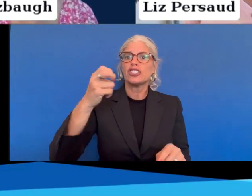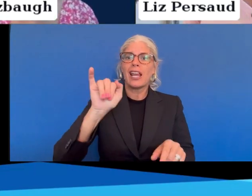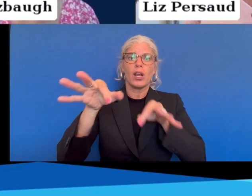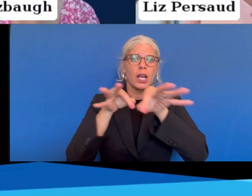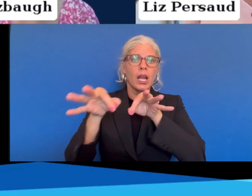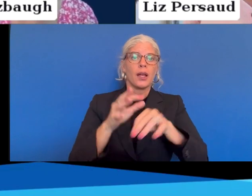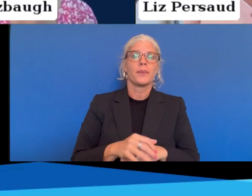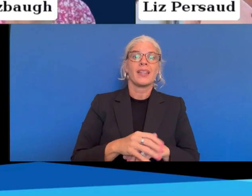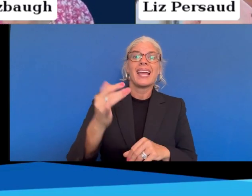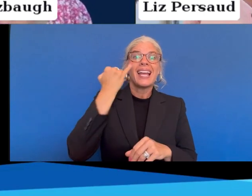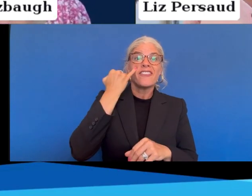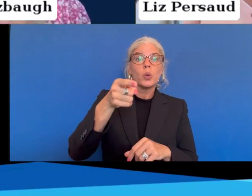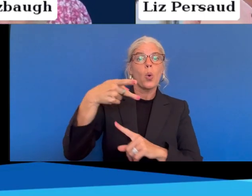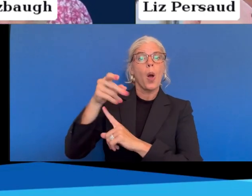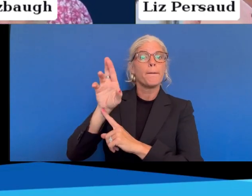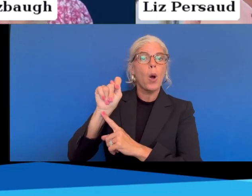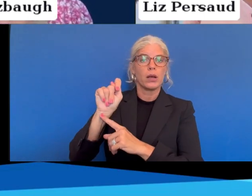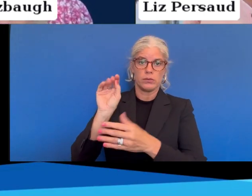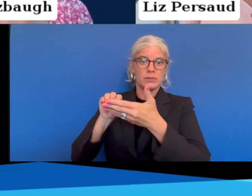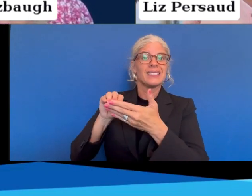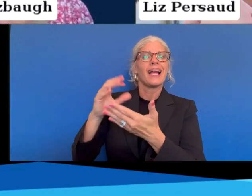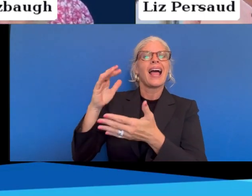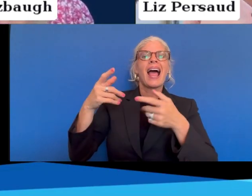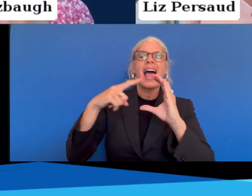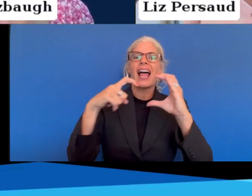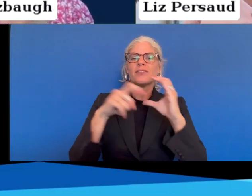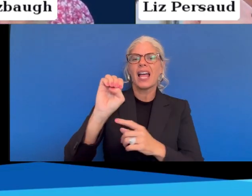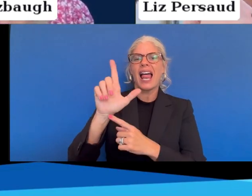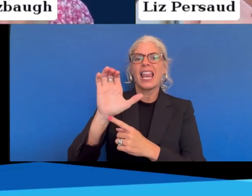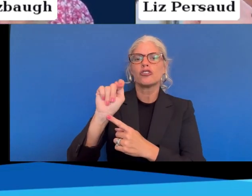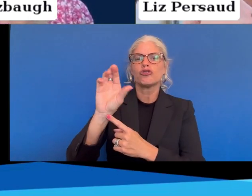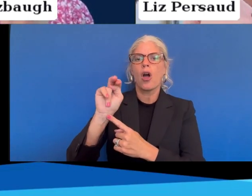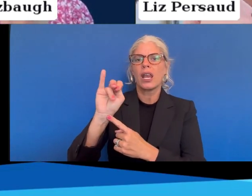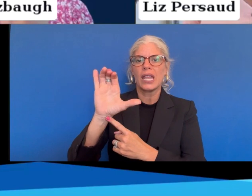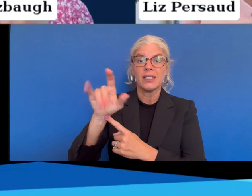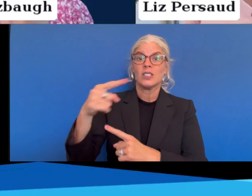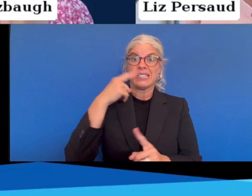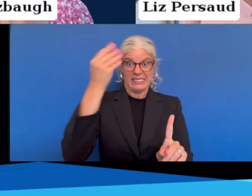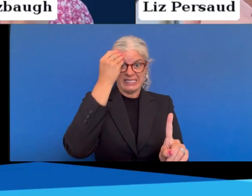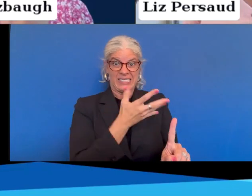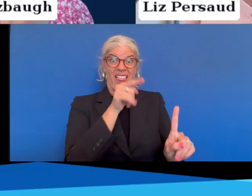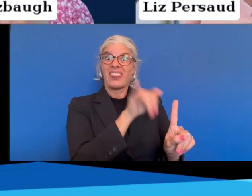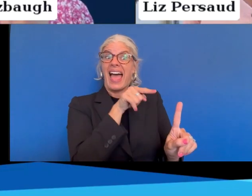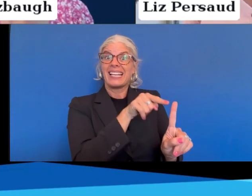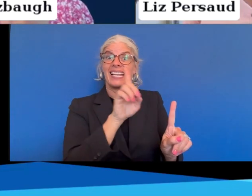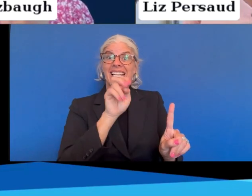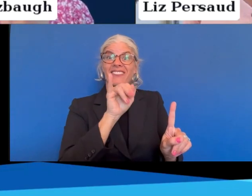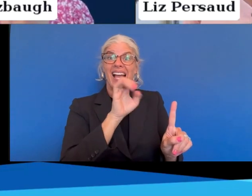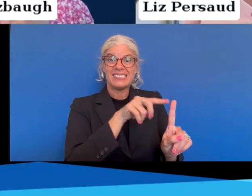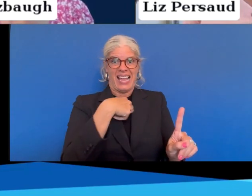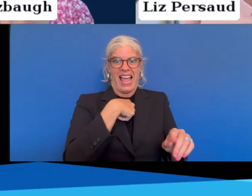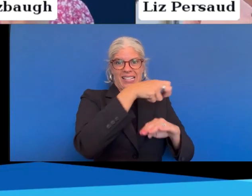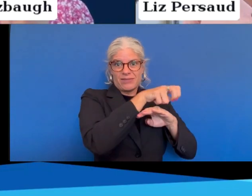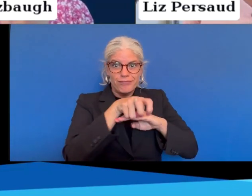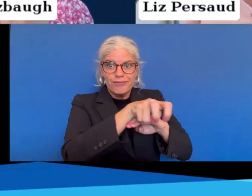a patient is it's really helpful for me if people help me prepare ahead. And it might lower the exhaustion factor that Liz and